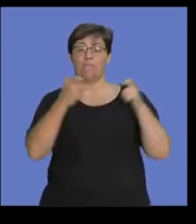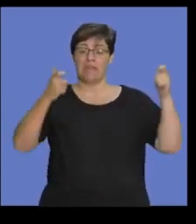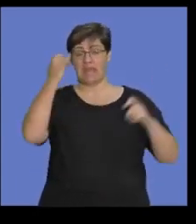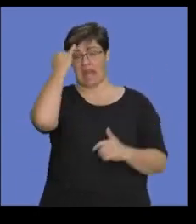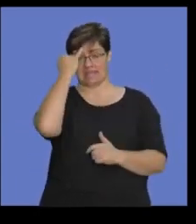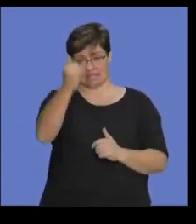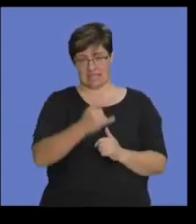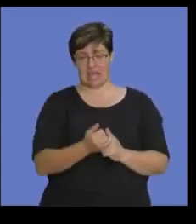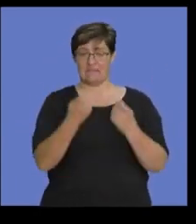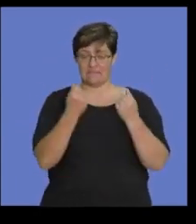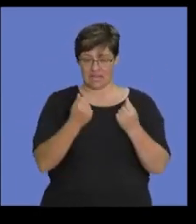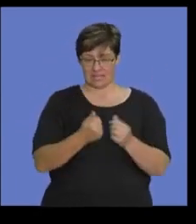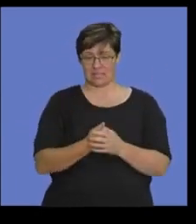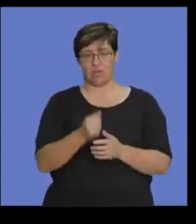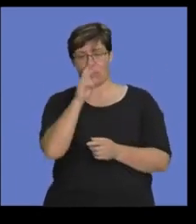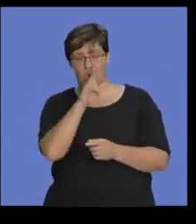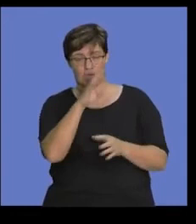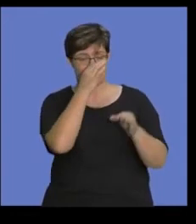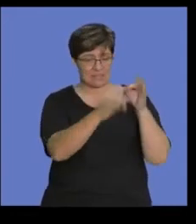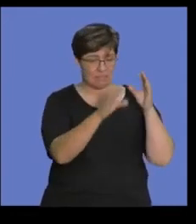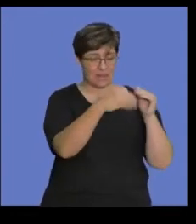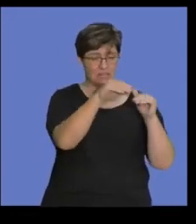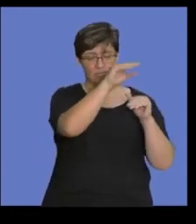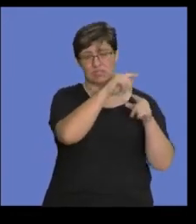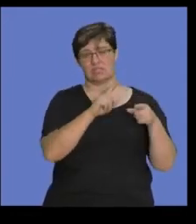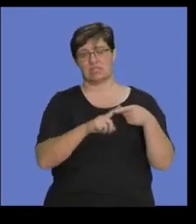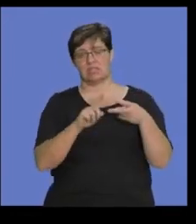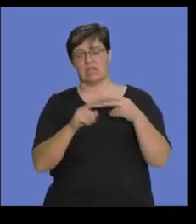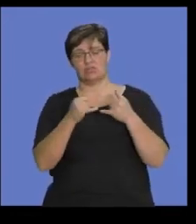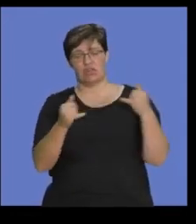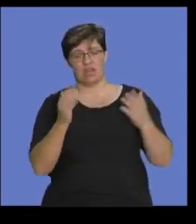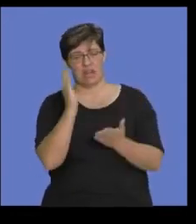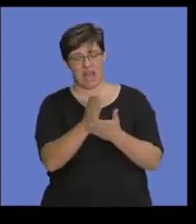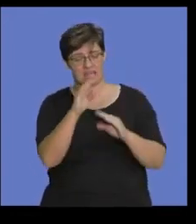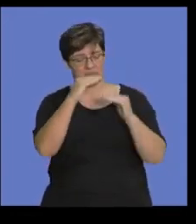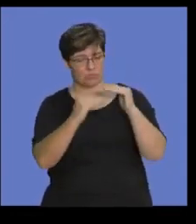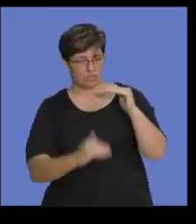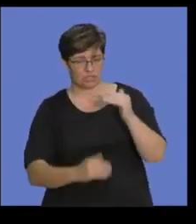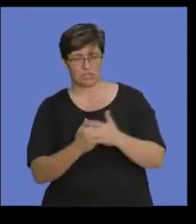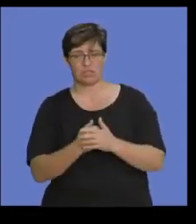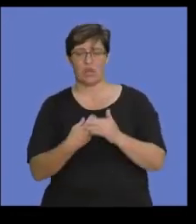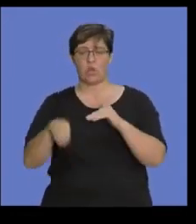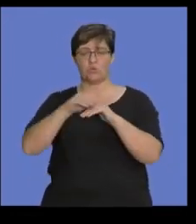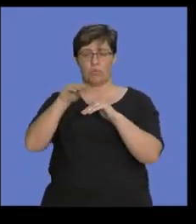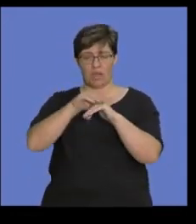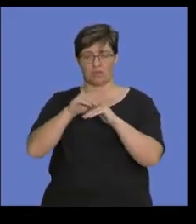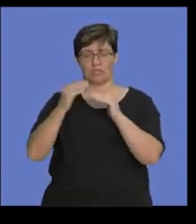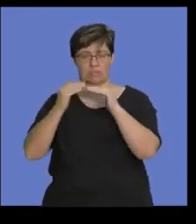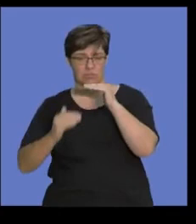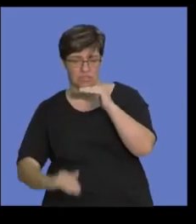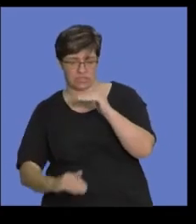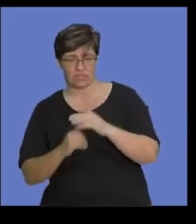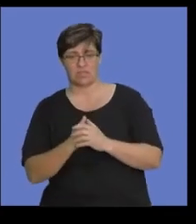main big idea has been finance. We've looked at simple interest, straight line depreciation,